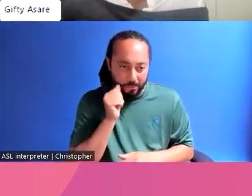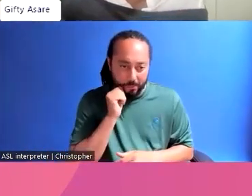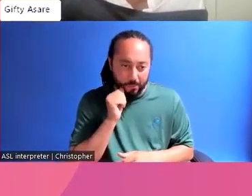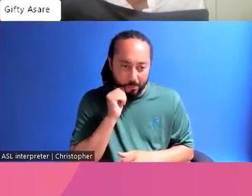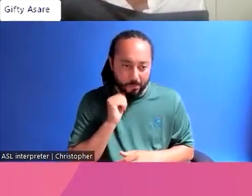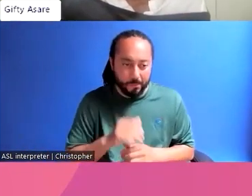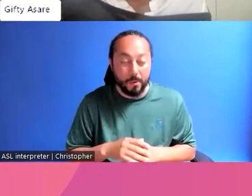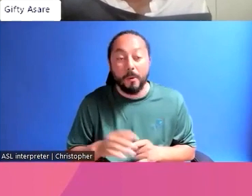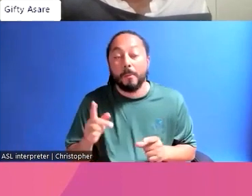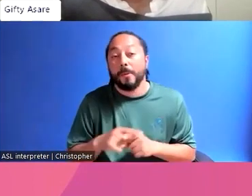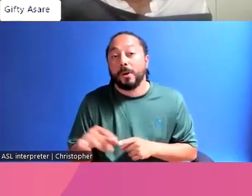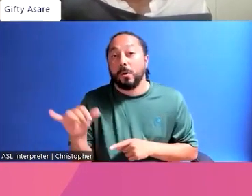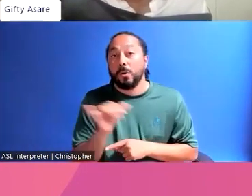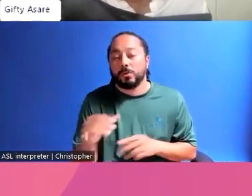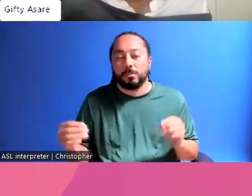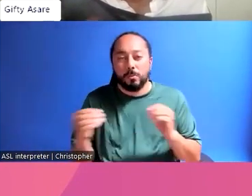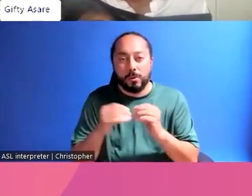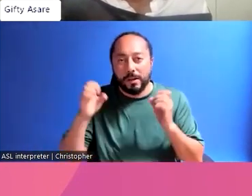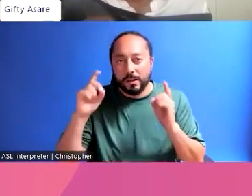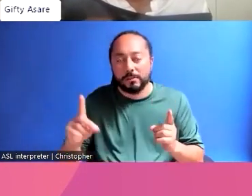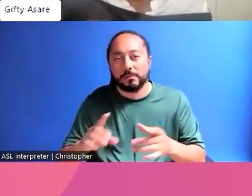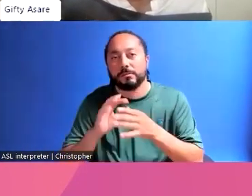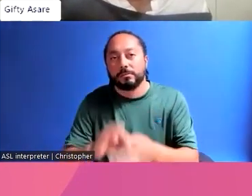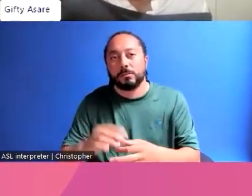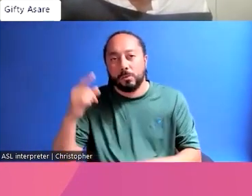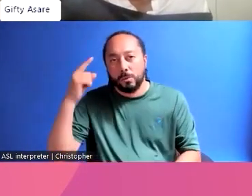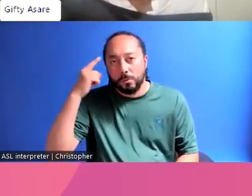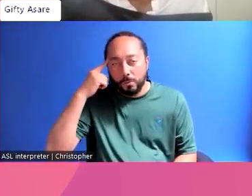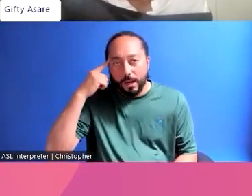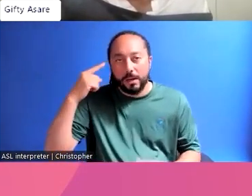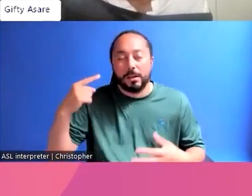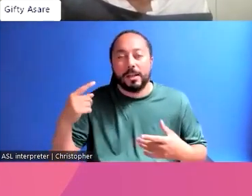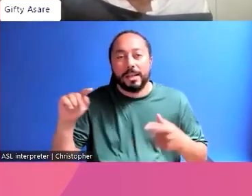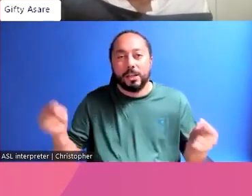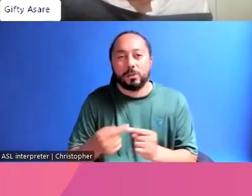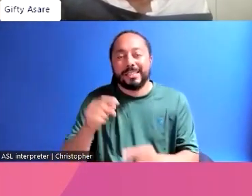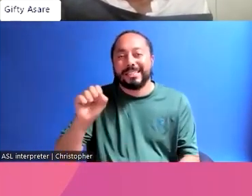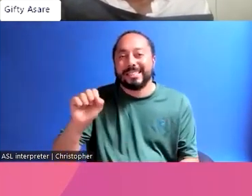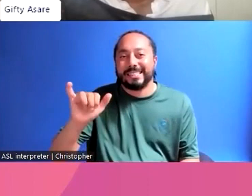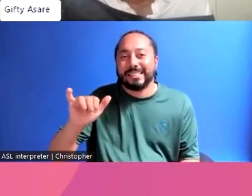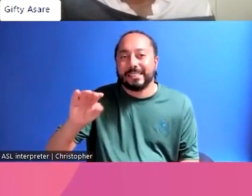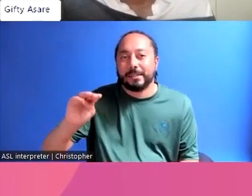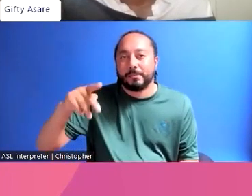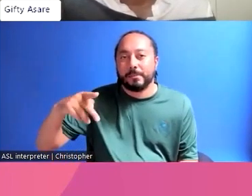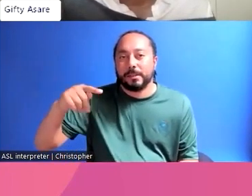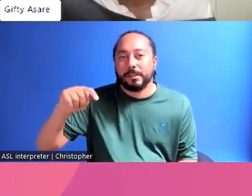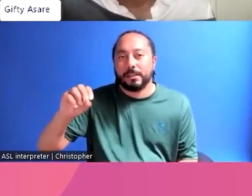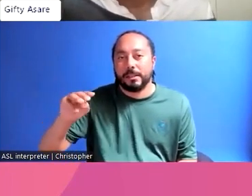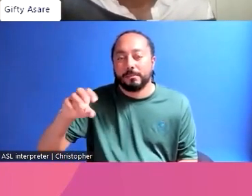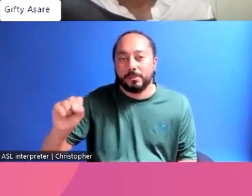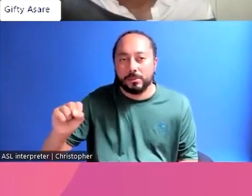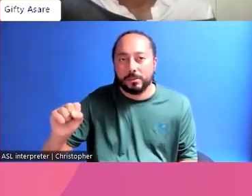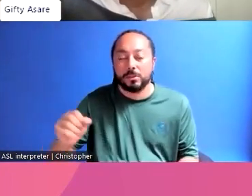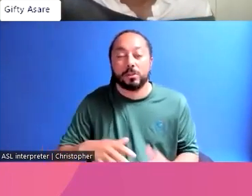information or knowledge and education around brain injury symptomology, specifically the differences between